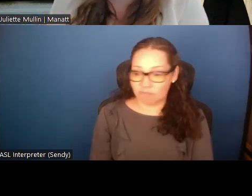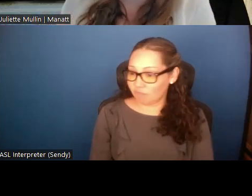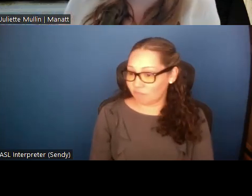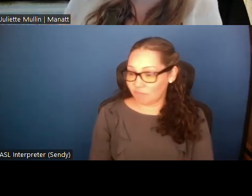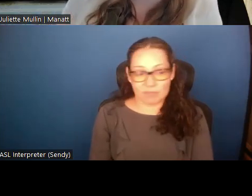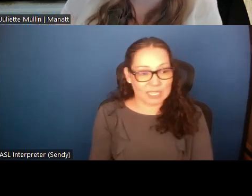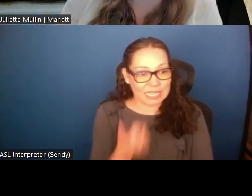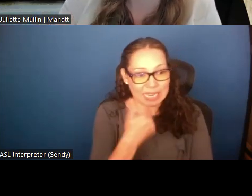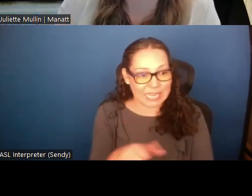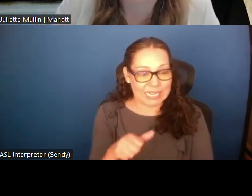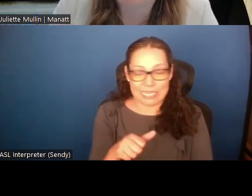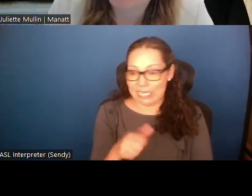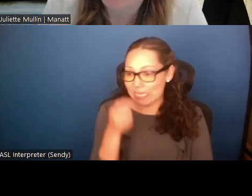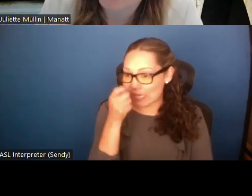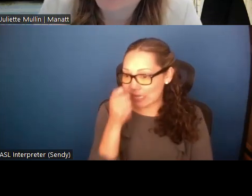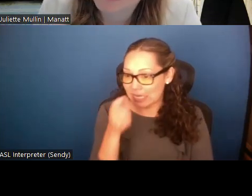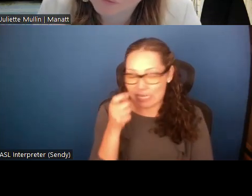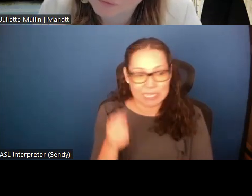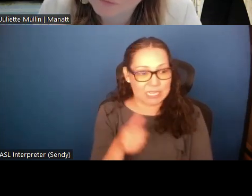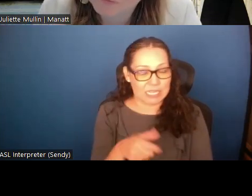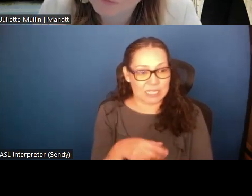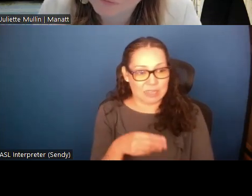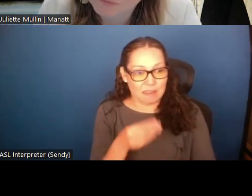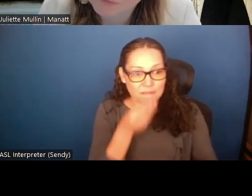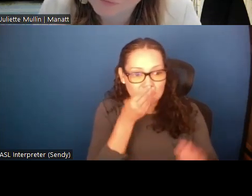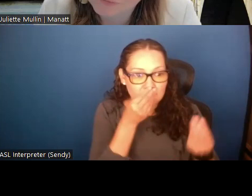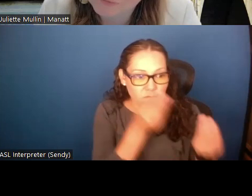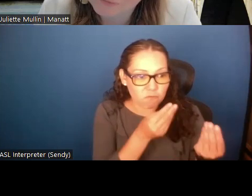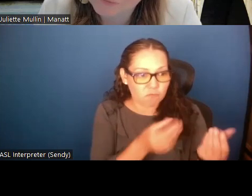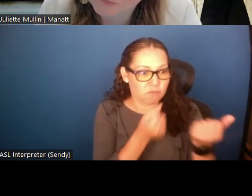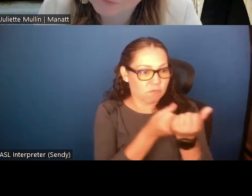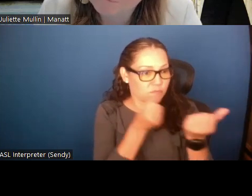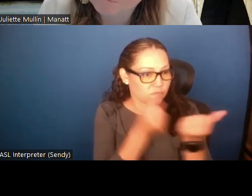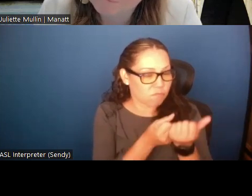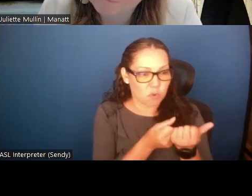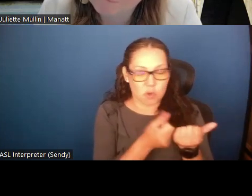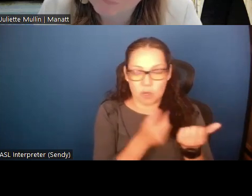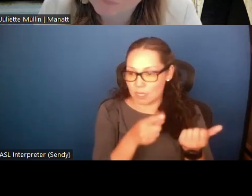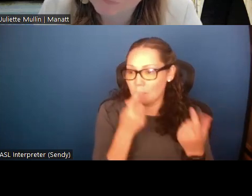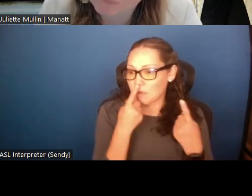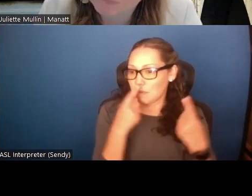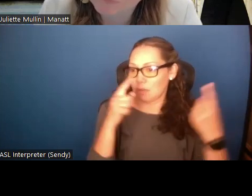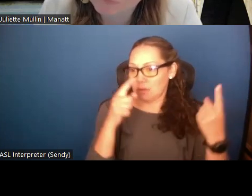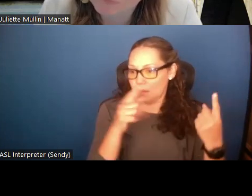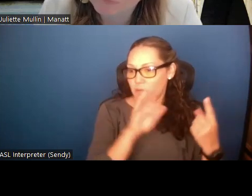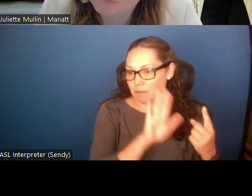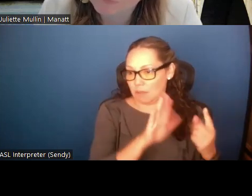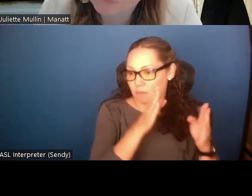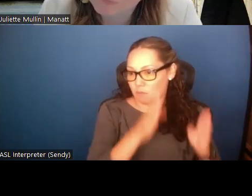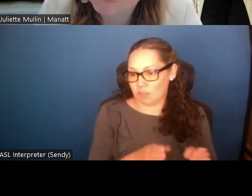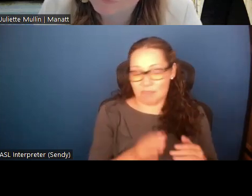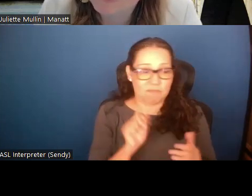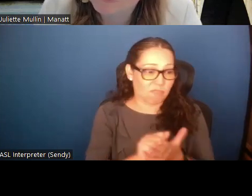one person can get might be life-saving for them on any given day. So that's all.